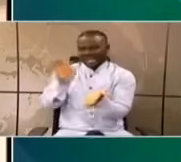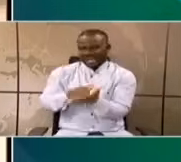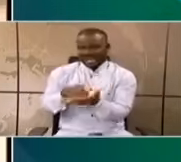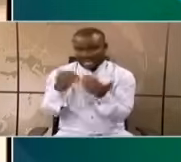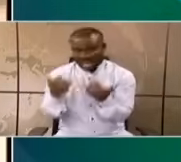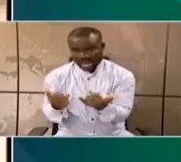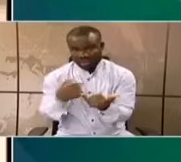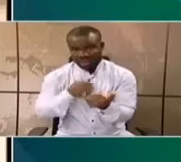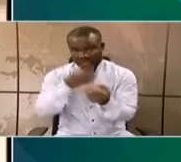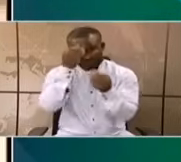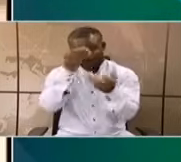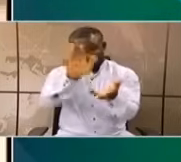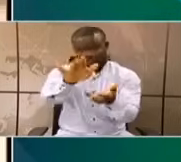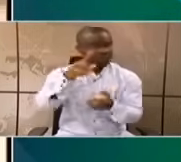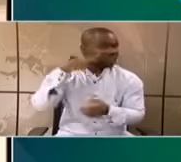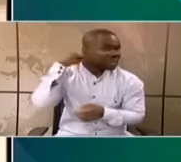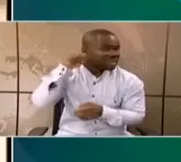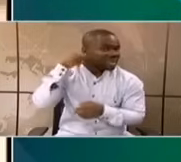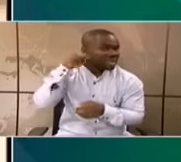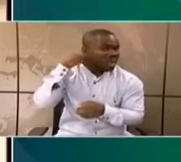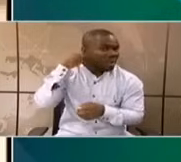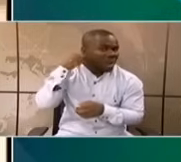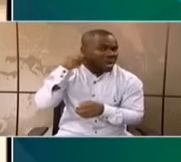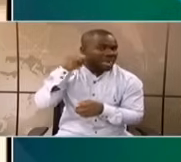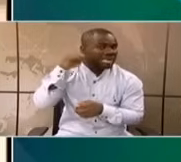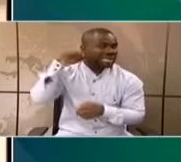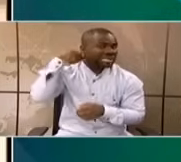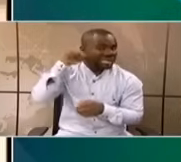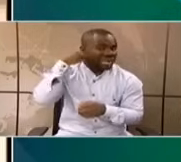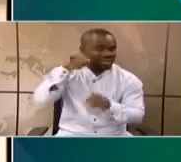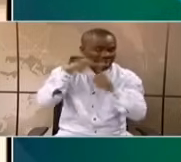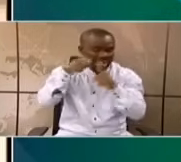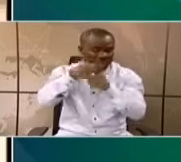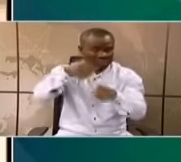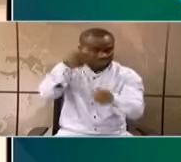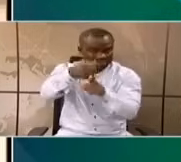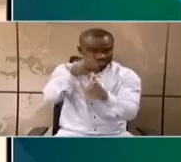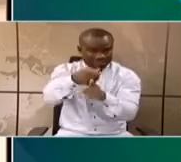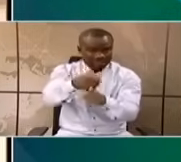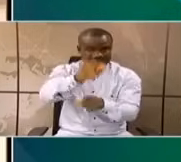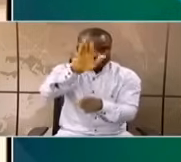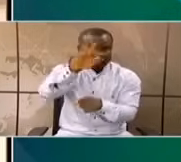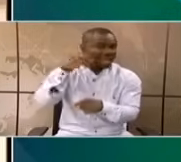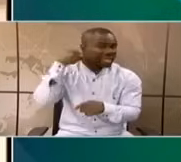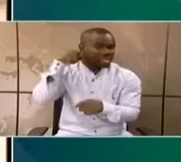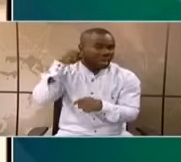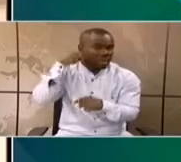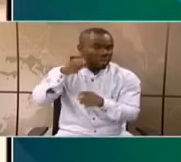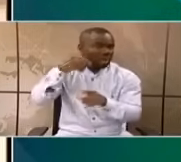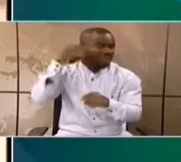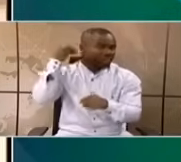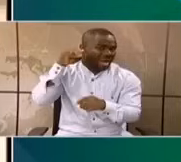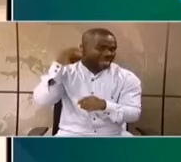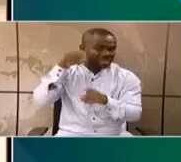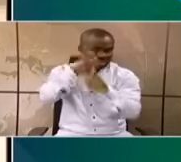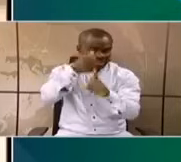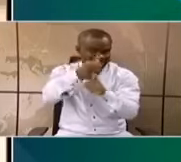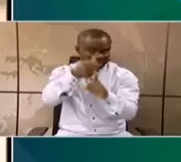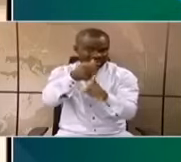chrome proper takwa. Mines takwa sani e freno. Na mi nchemu ye because takwa no do so Ghana. Mines